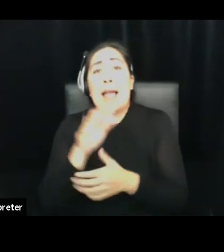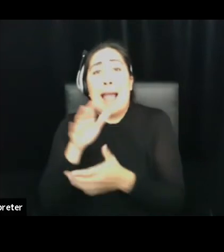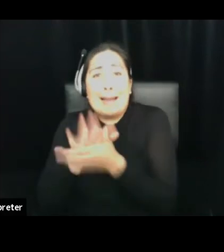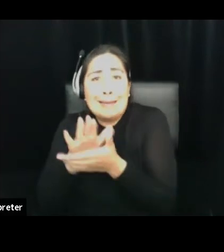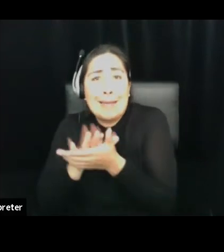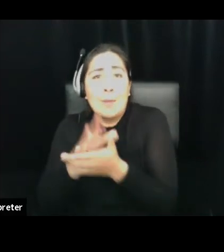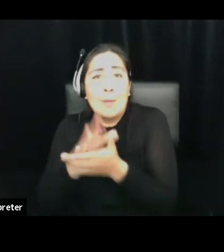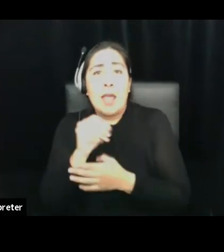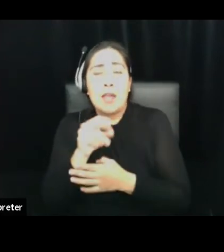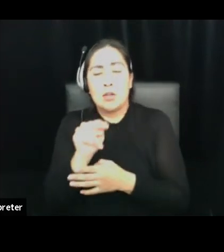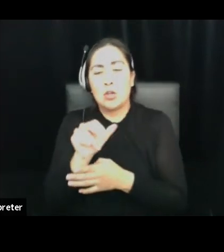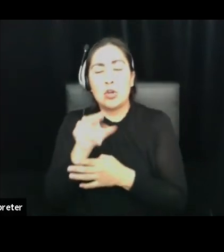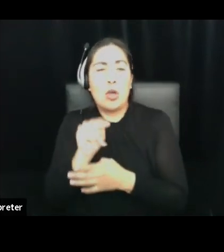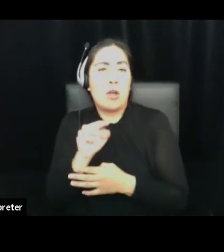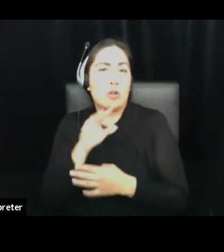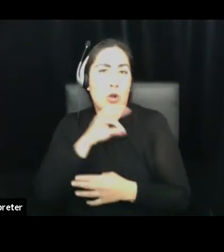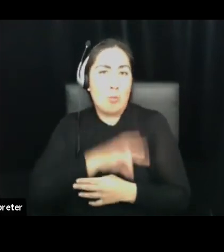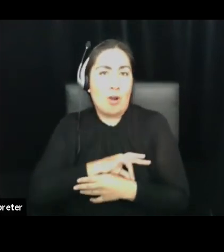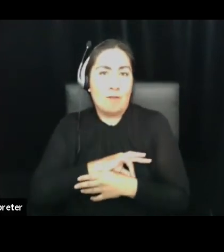industrial complex.